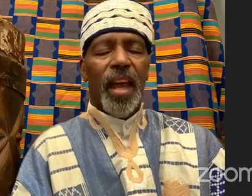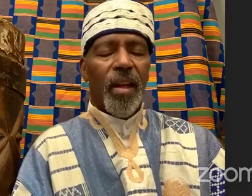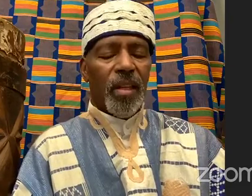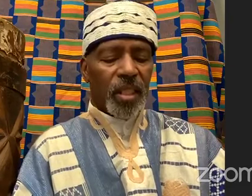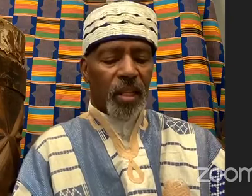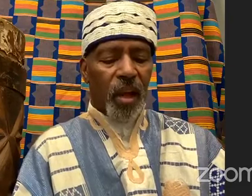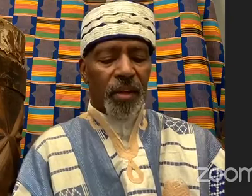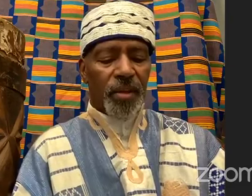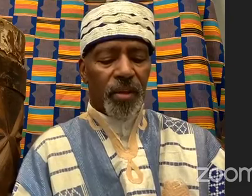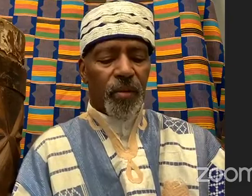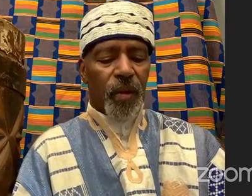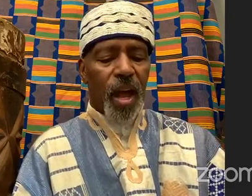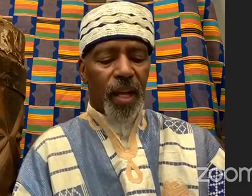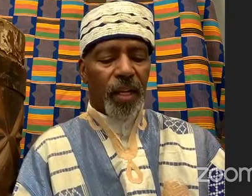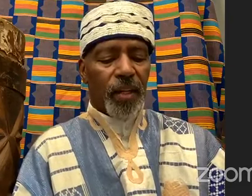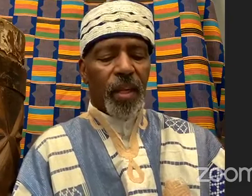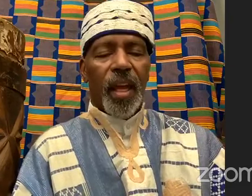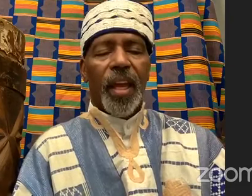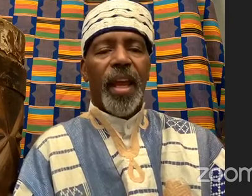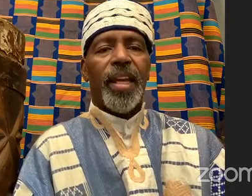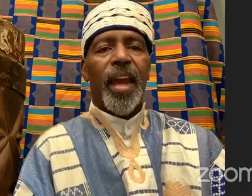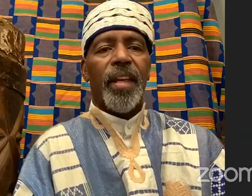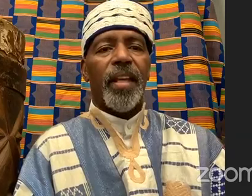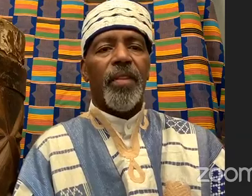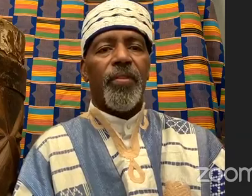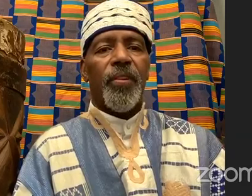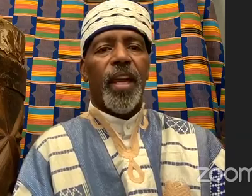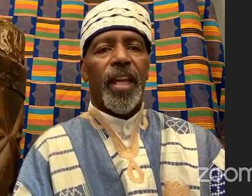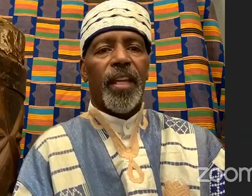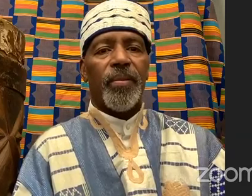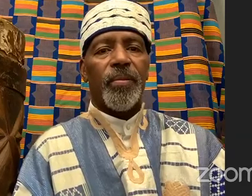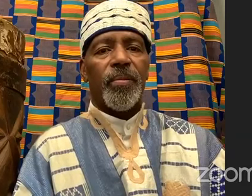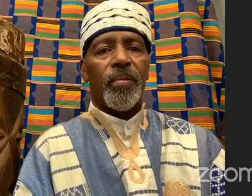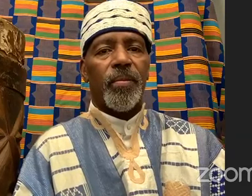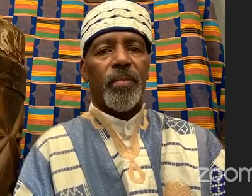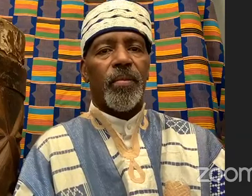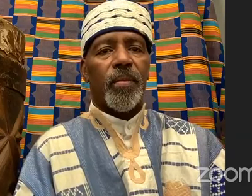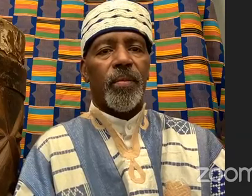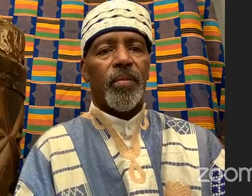my tail is caught under the rock and I can't get free.